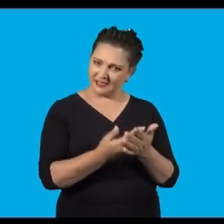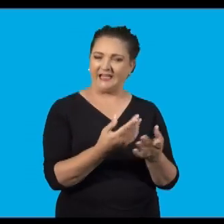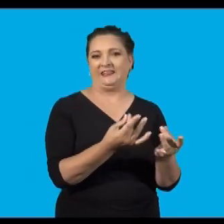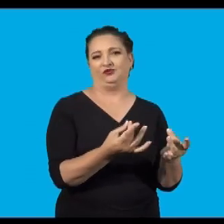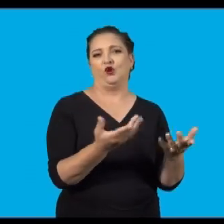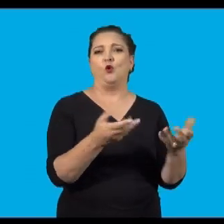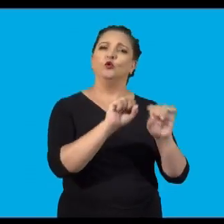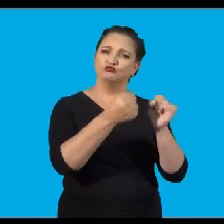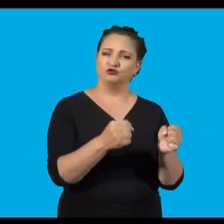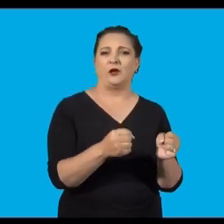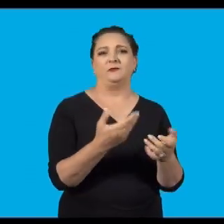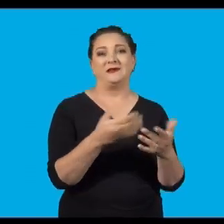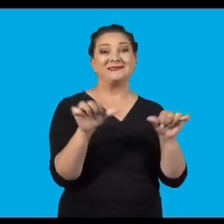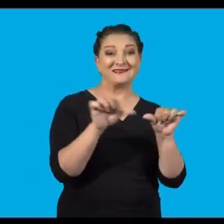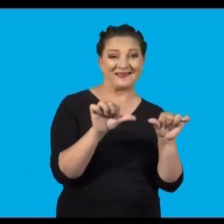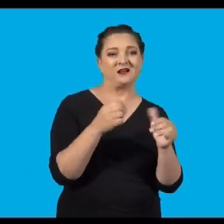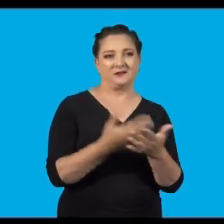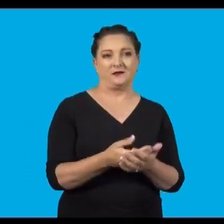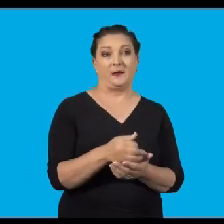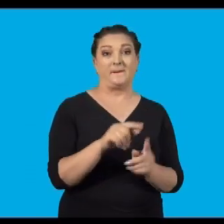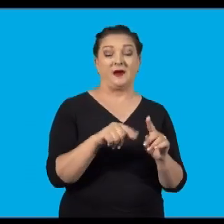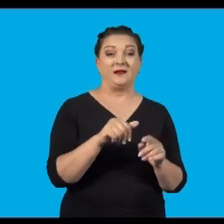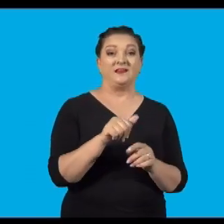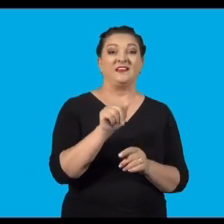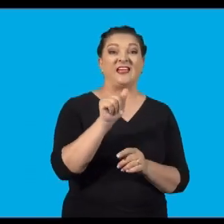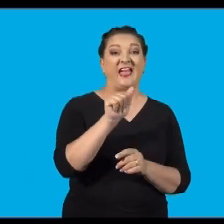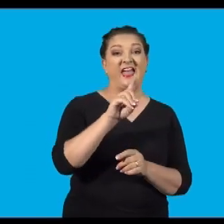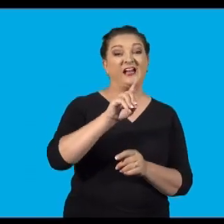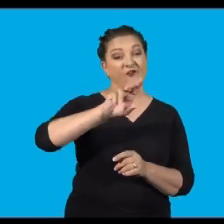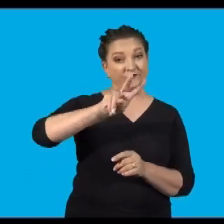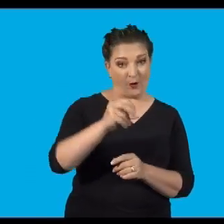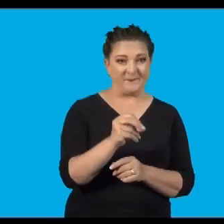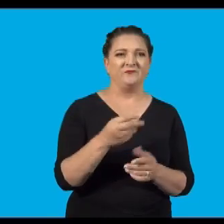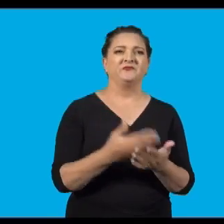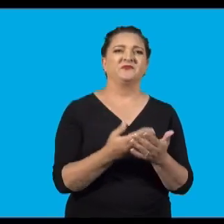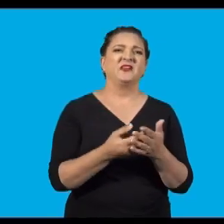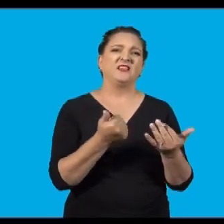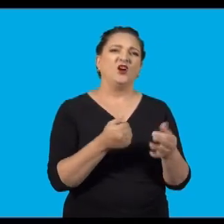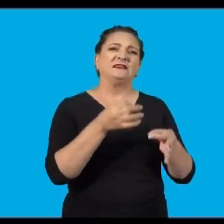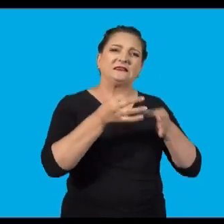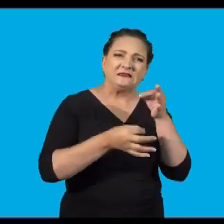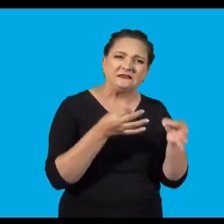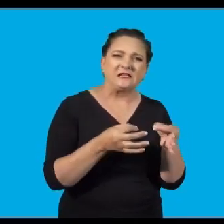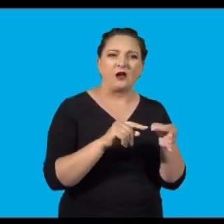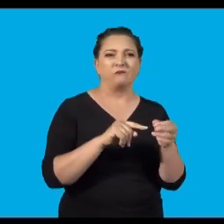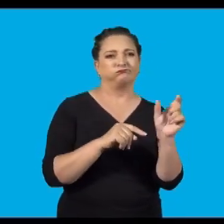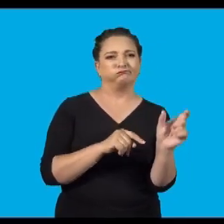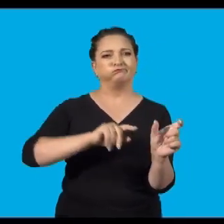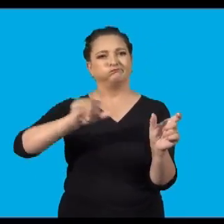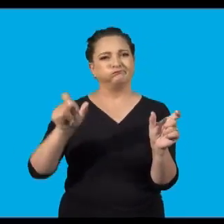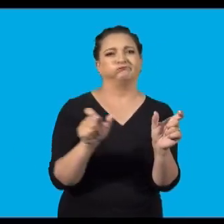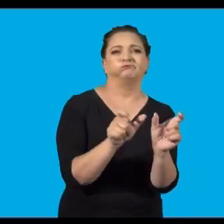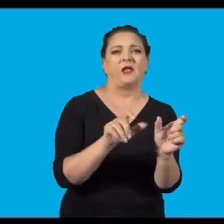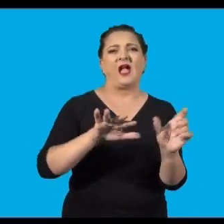and shape and size as well, all right? Remember those. Your adverbs are used to describe an adjective